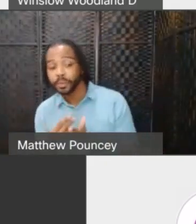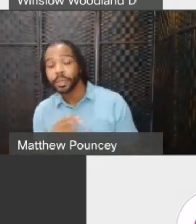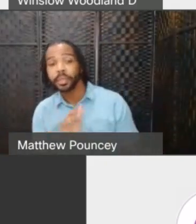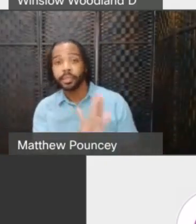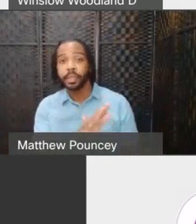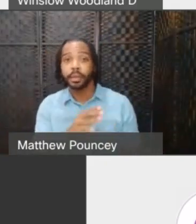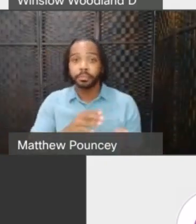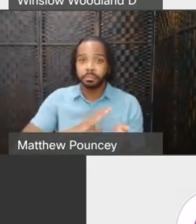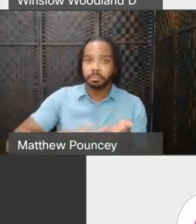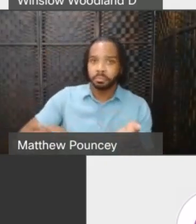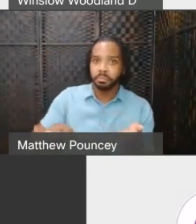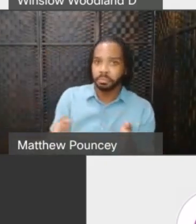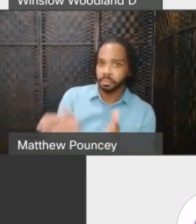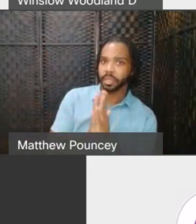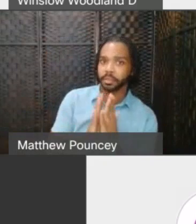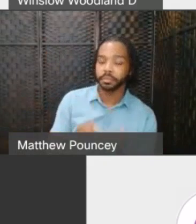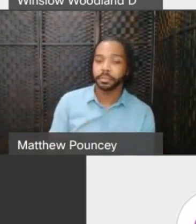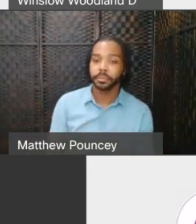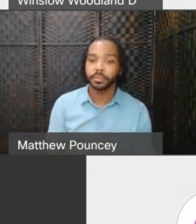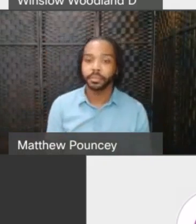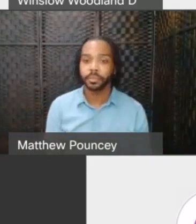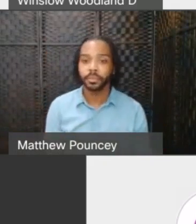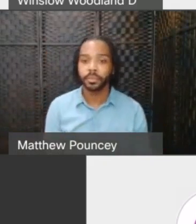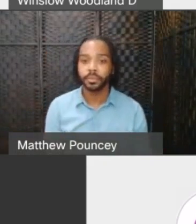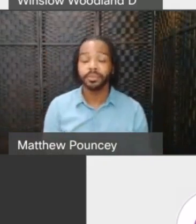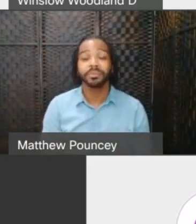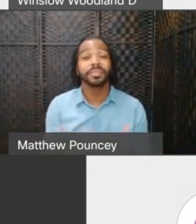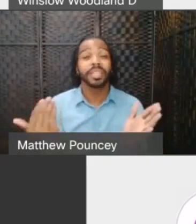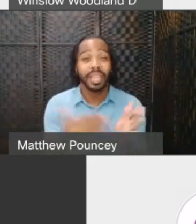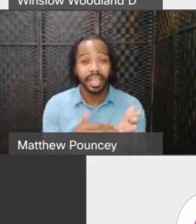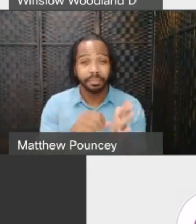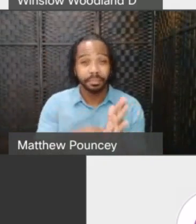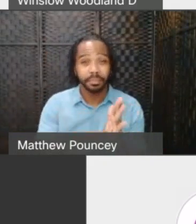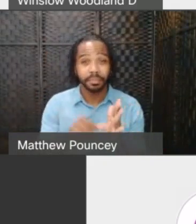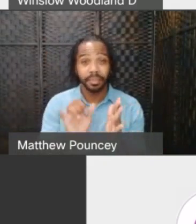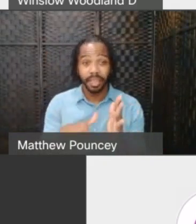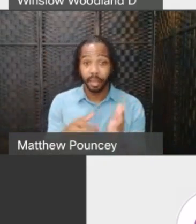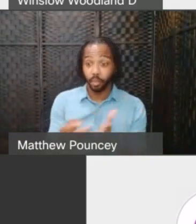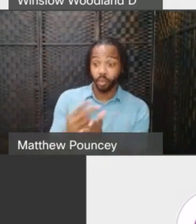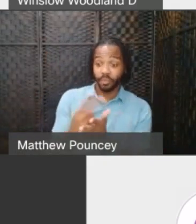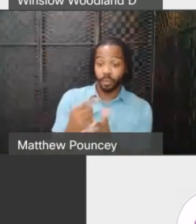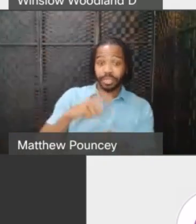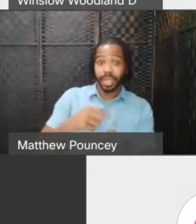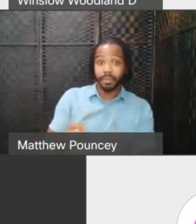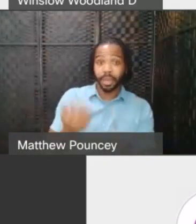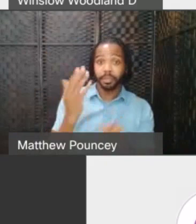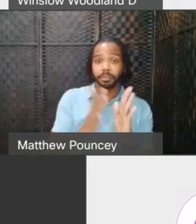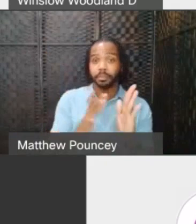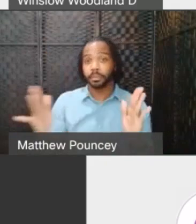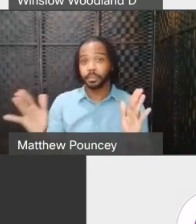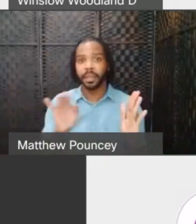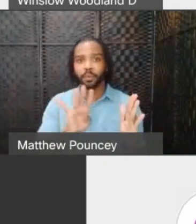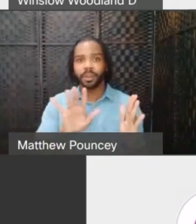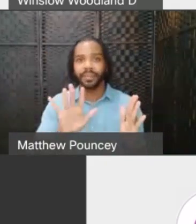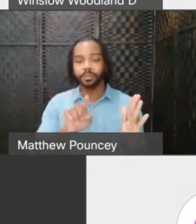their request for exemption. And again, we're saying that's from 45 to 60 days. So what